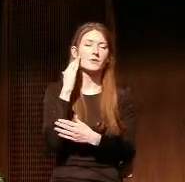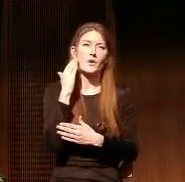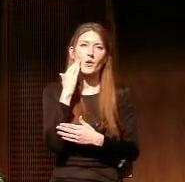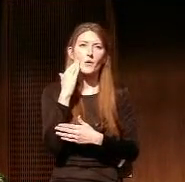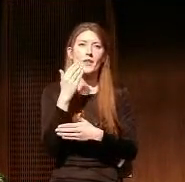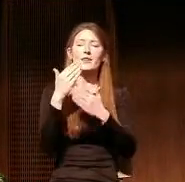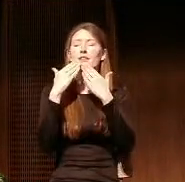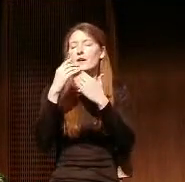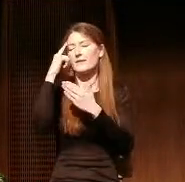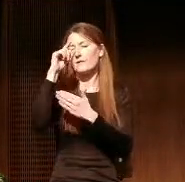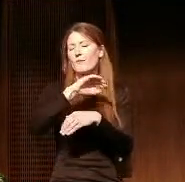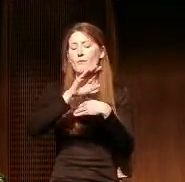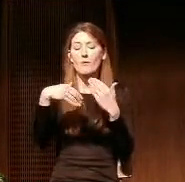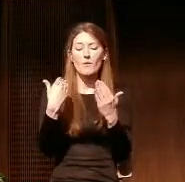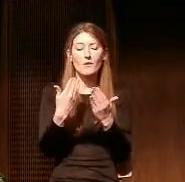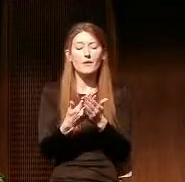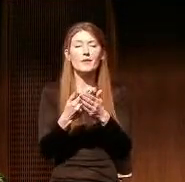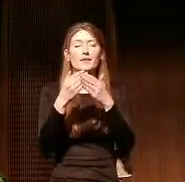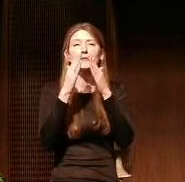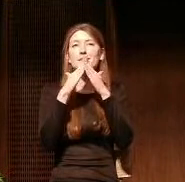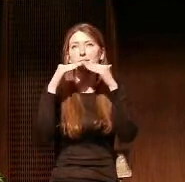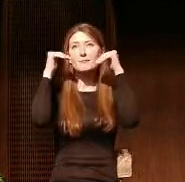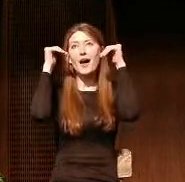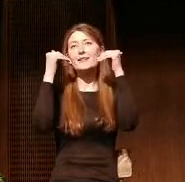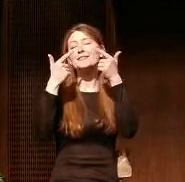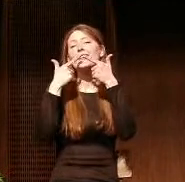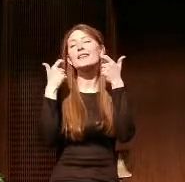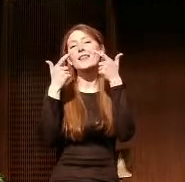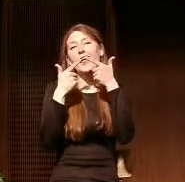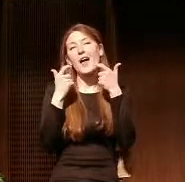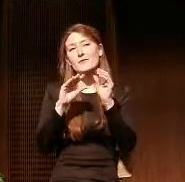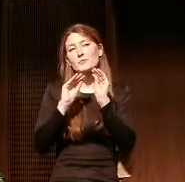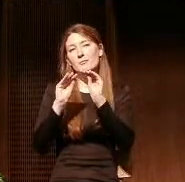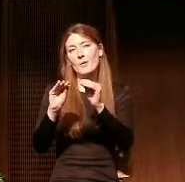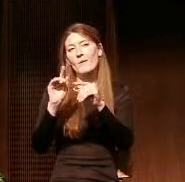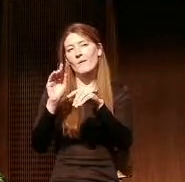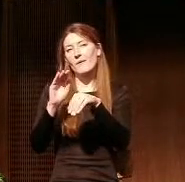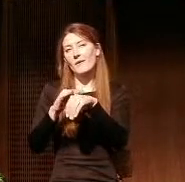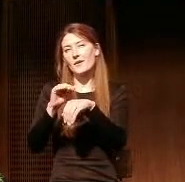the smiles and laughs you put on my grandma's face.